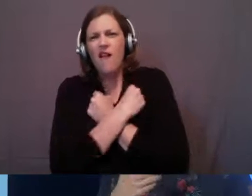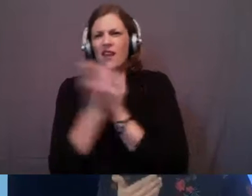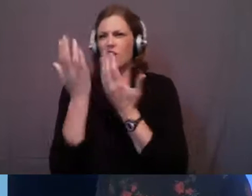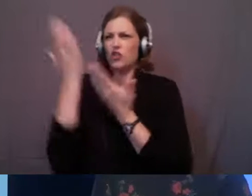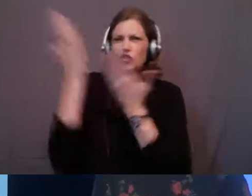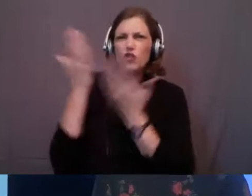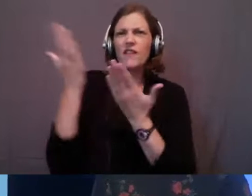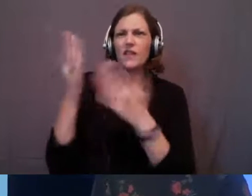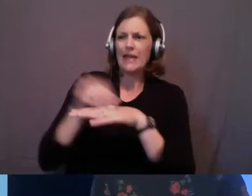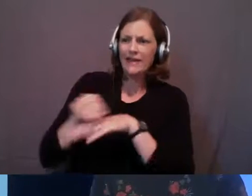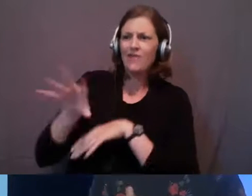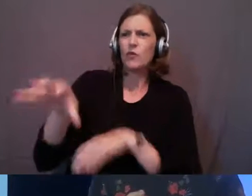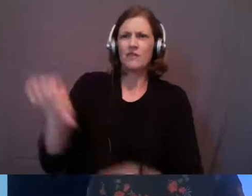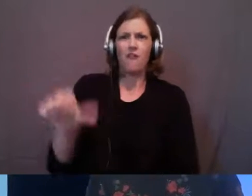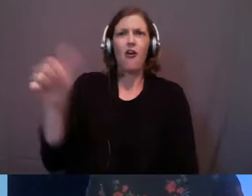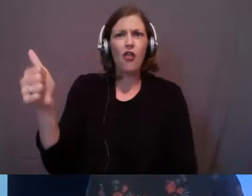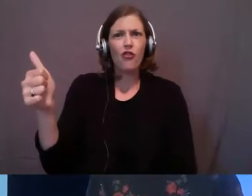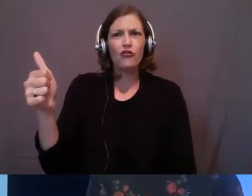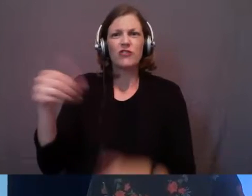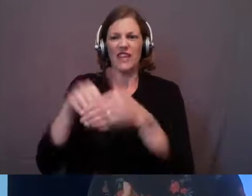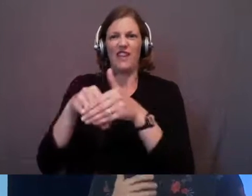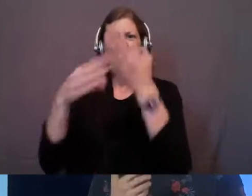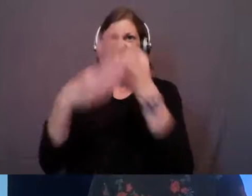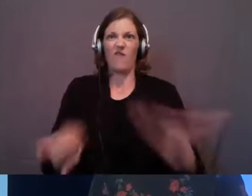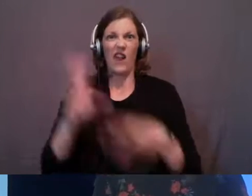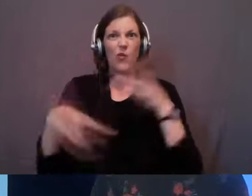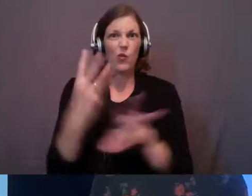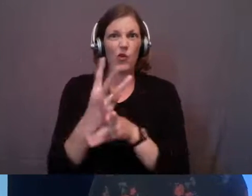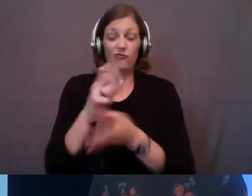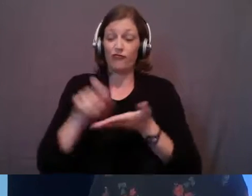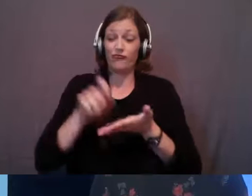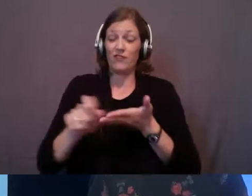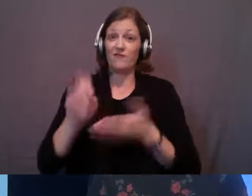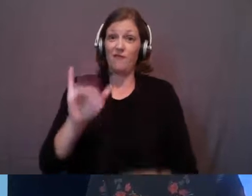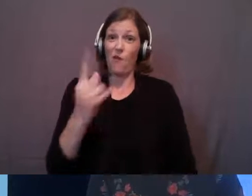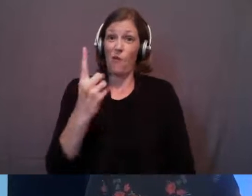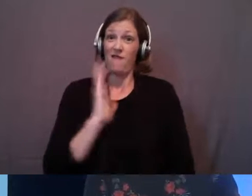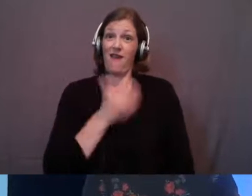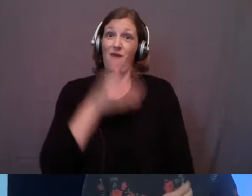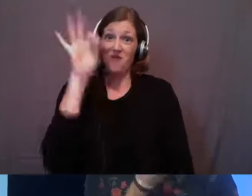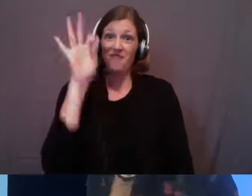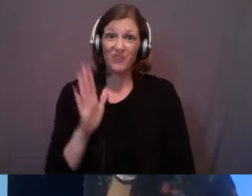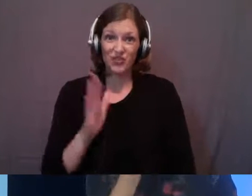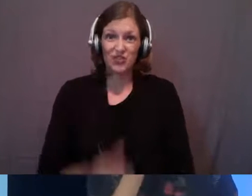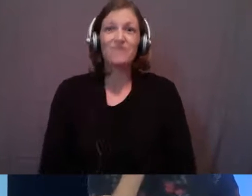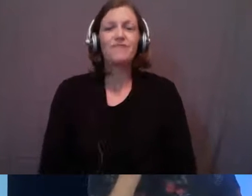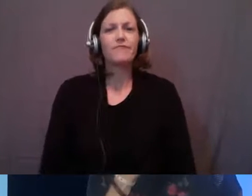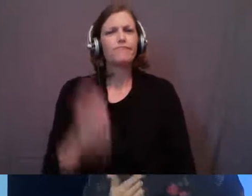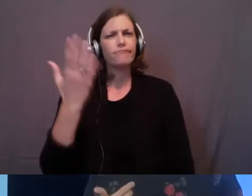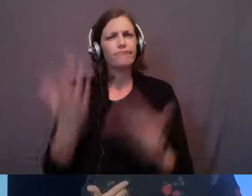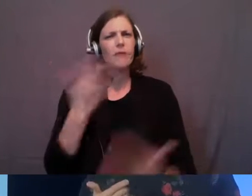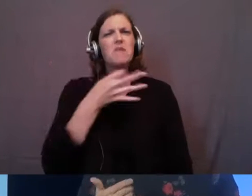and influencing others in our divided world, written by one of our own Gateway pastors. Now, you may be wondering,